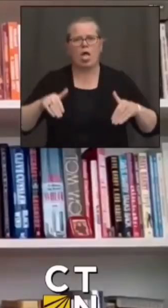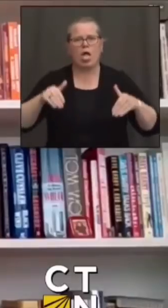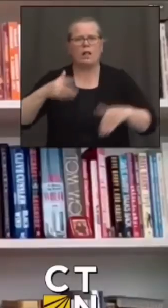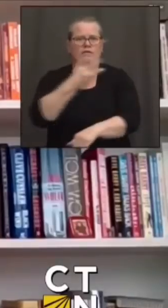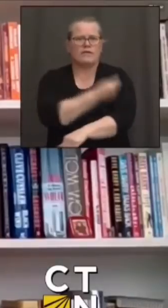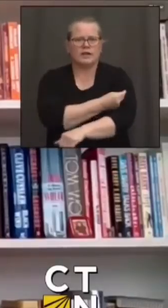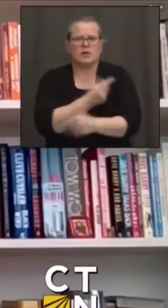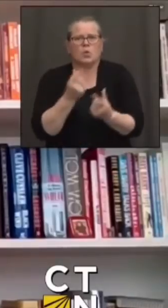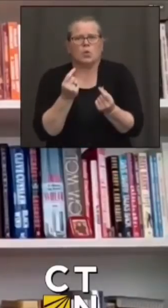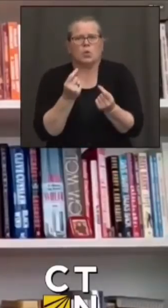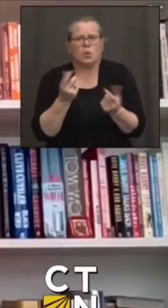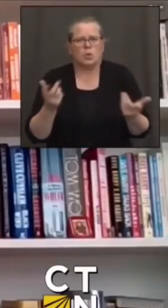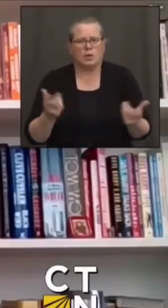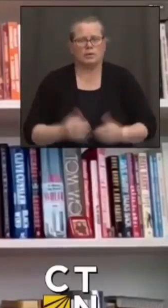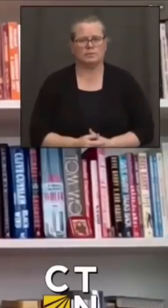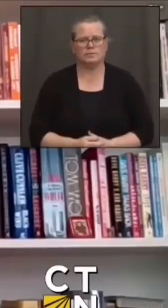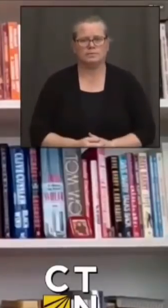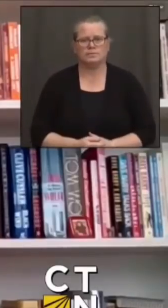Anything else?